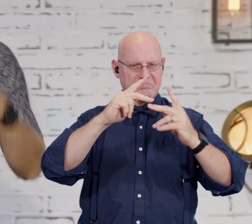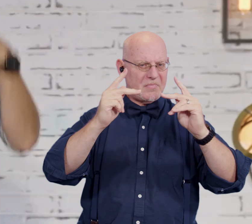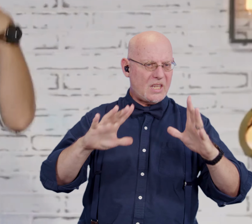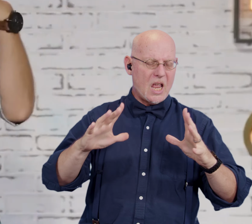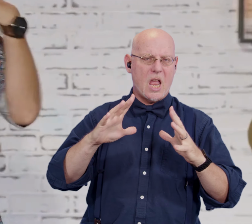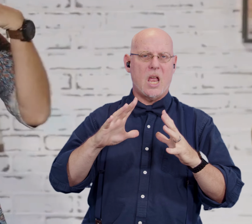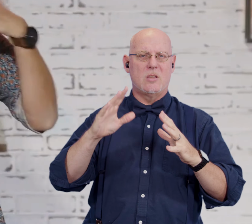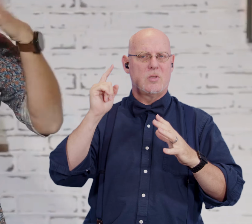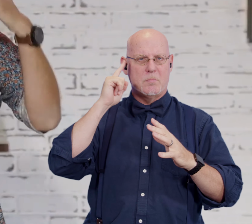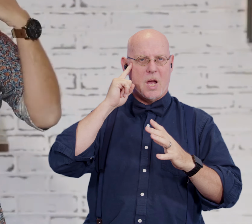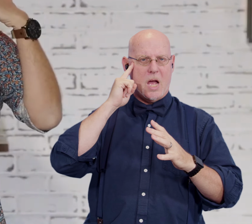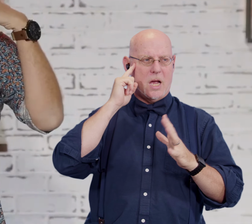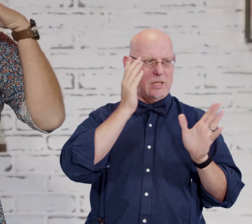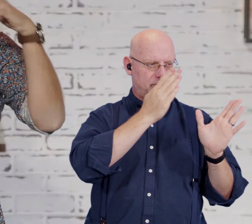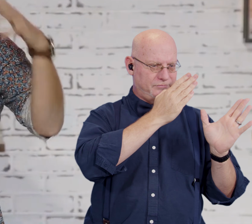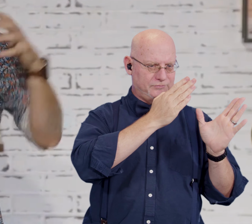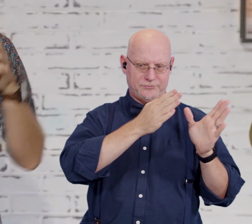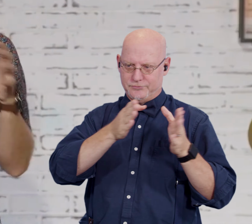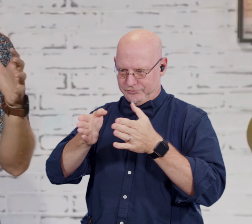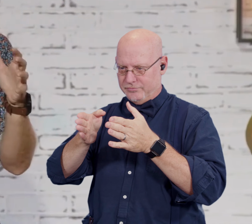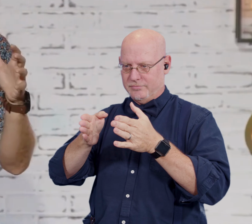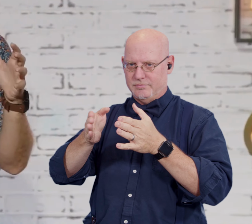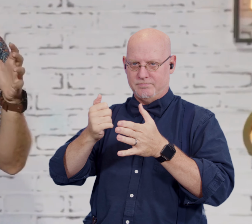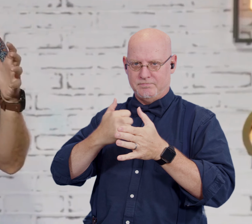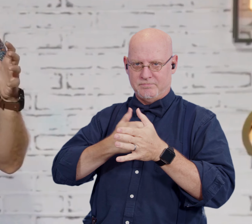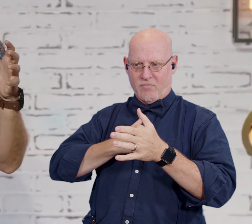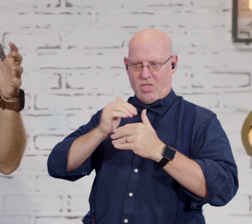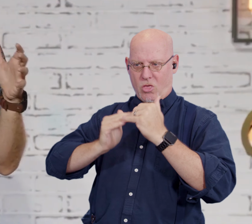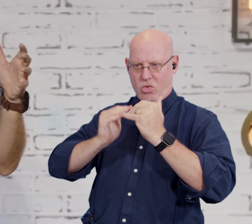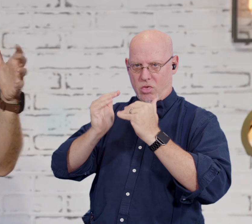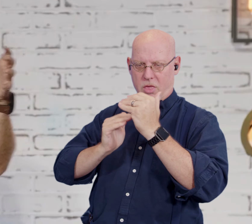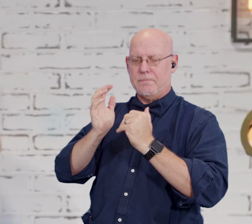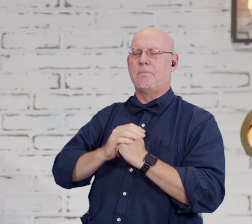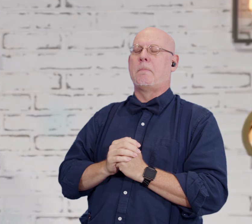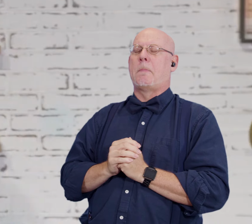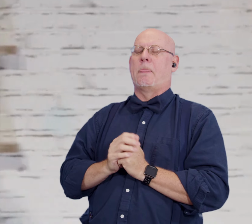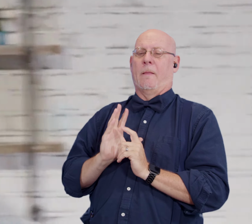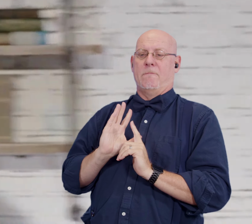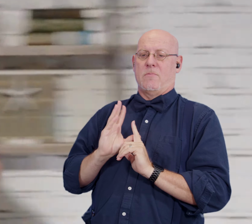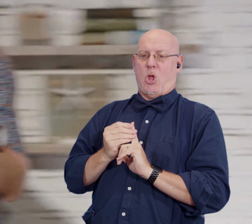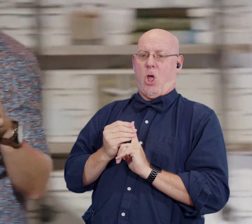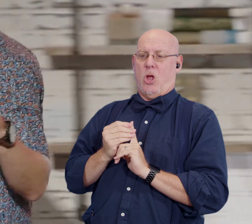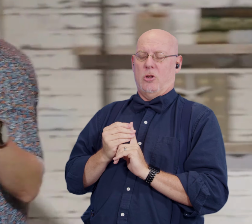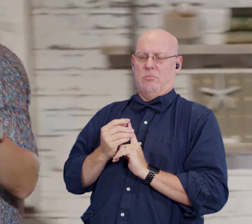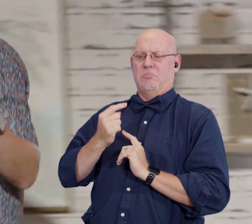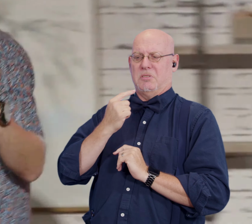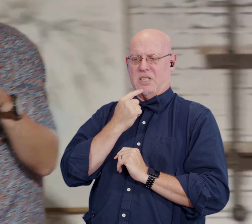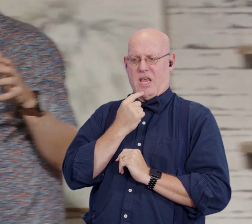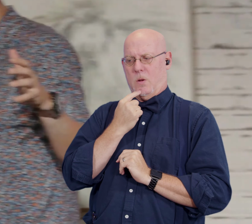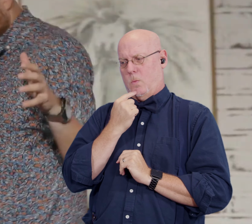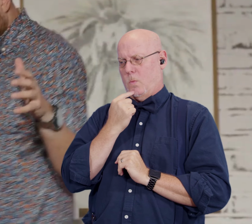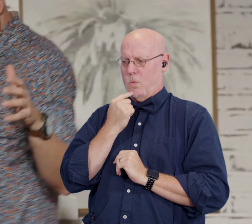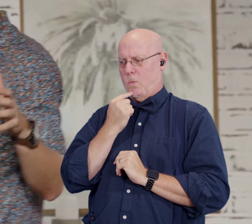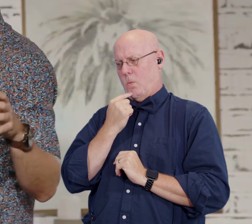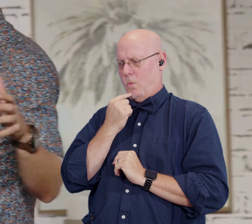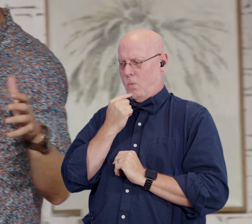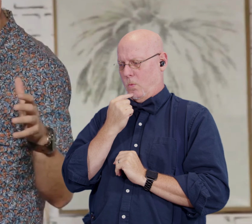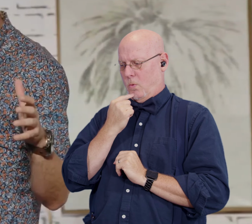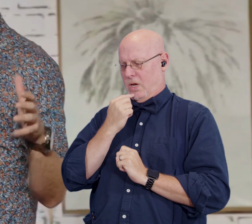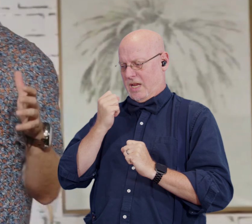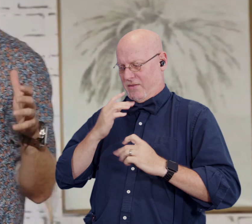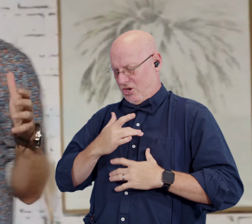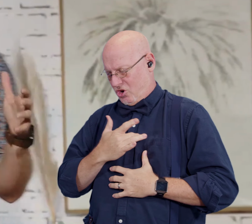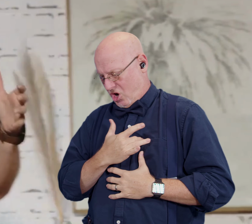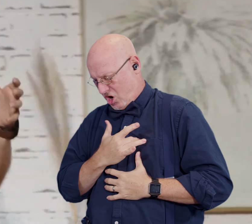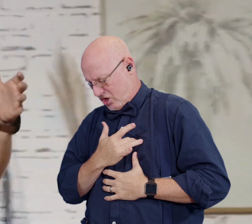palaces. And that's where their mind had become fixated. Now is not the time. The culture around us has dictated. The